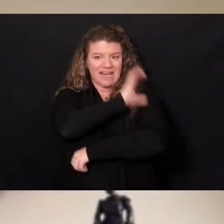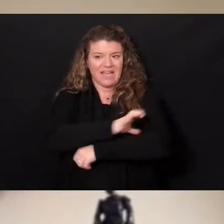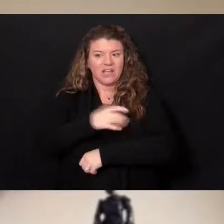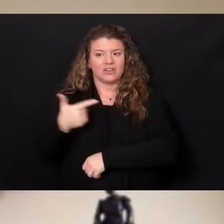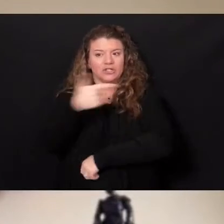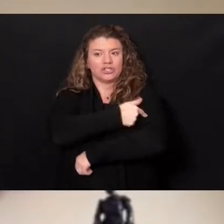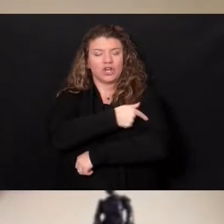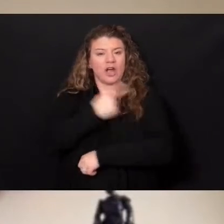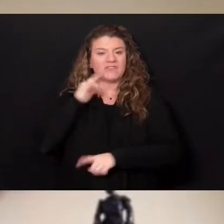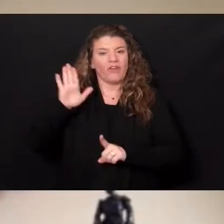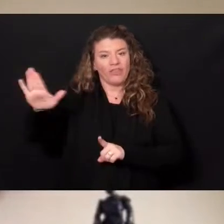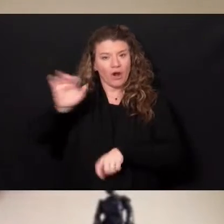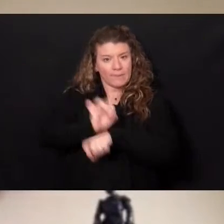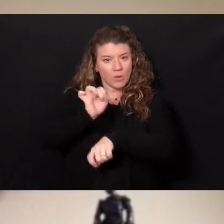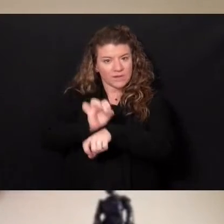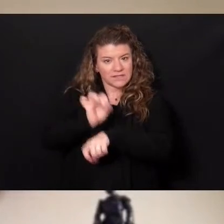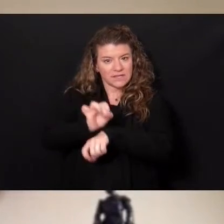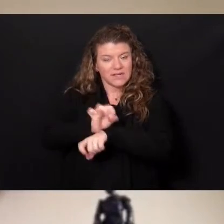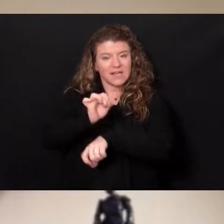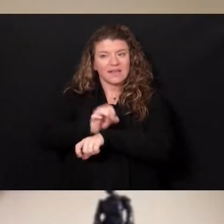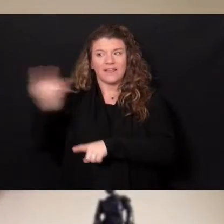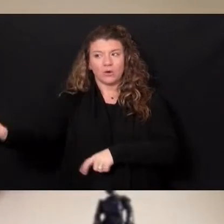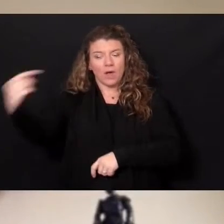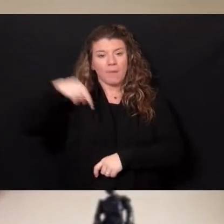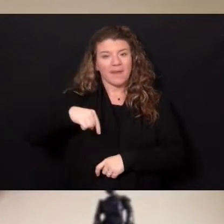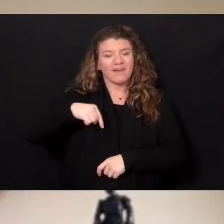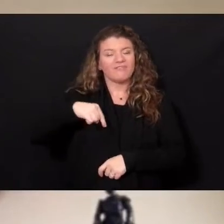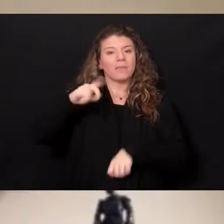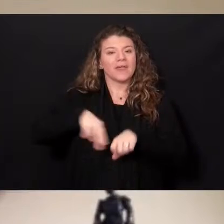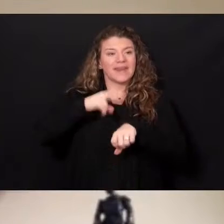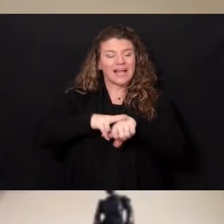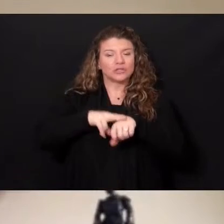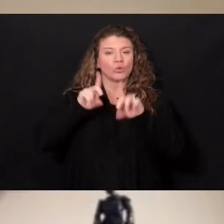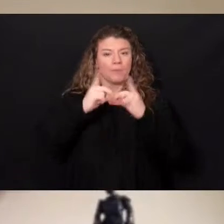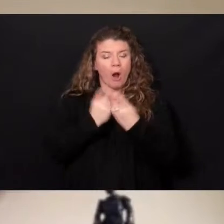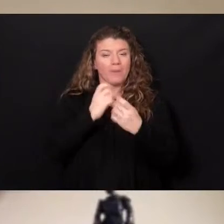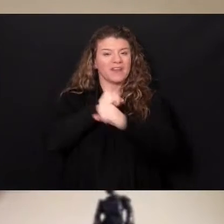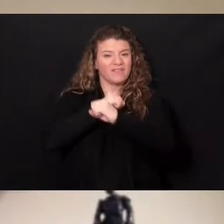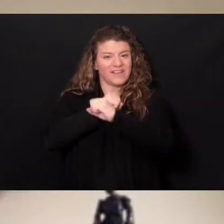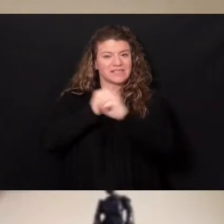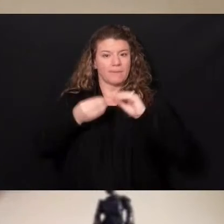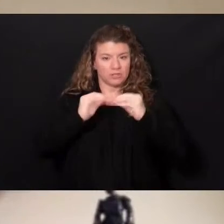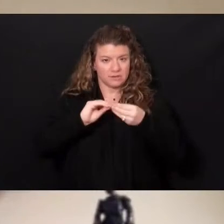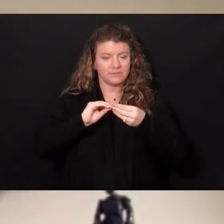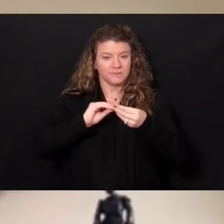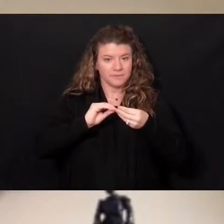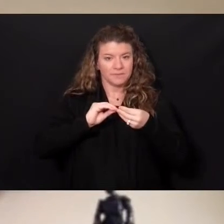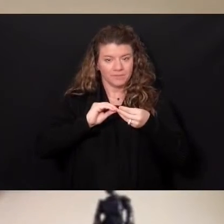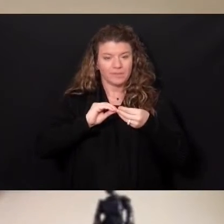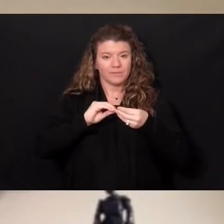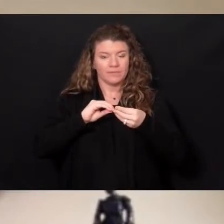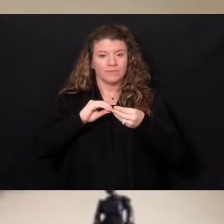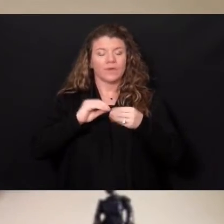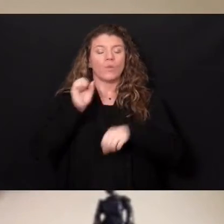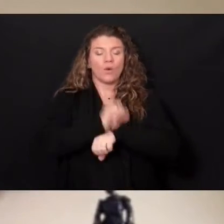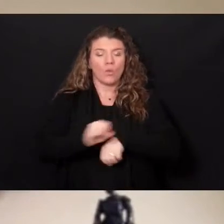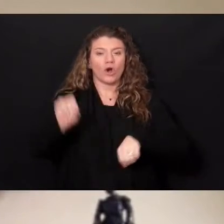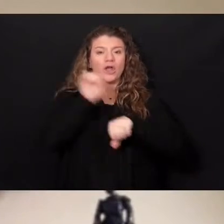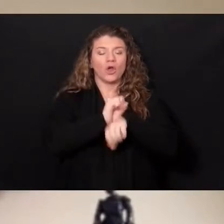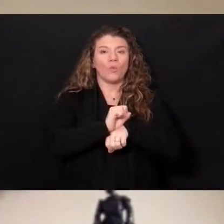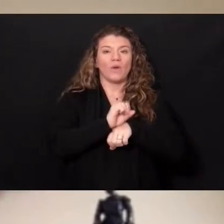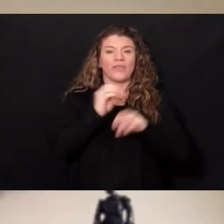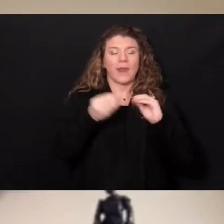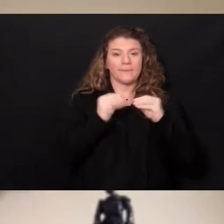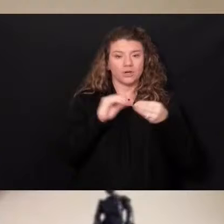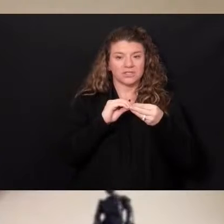for their employees that are coming from National Department of Defense numbers. We are working with